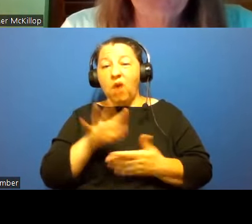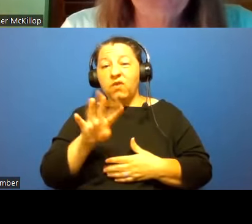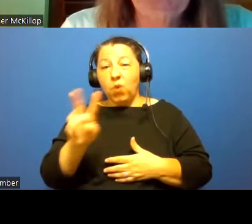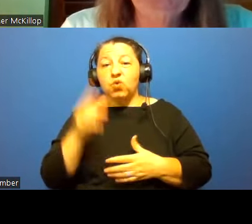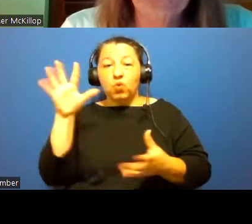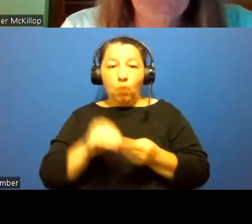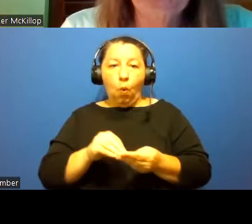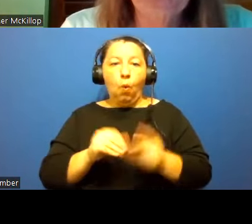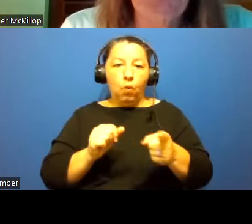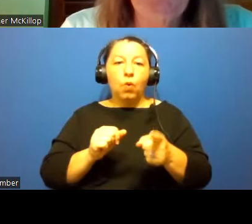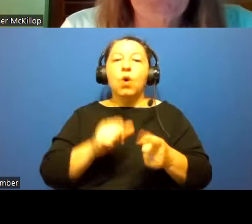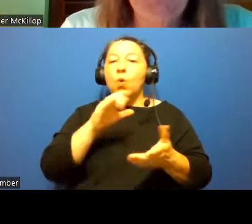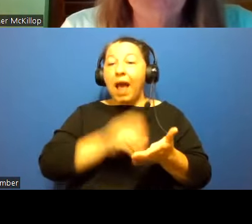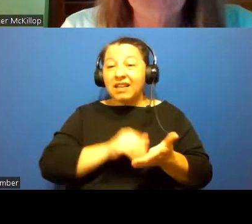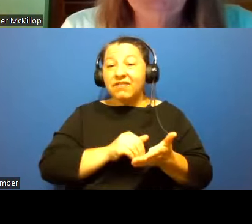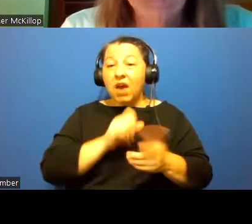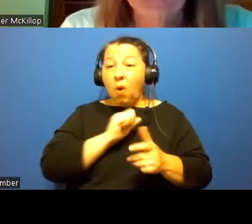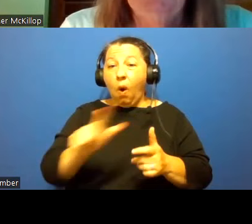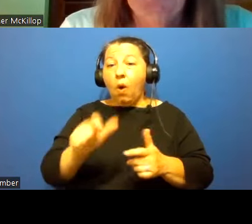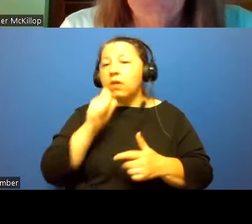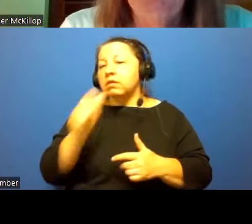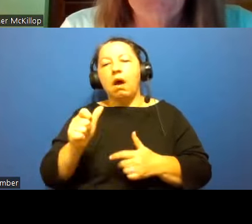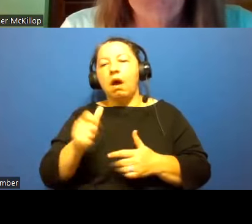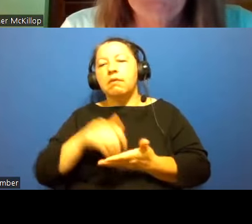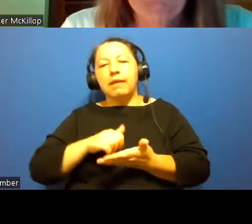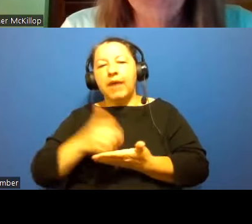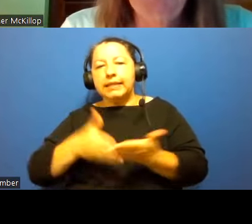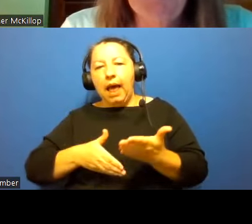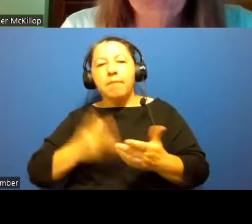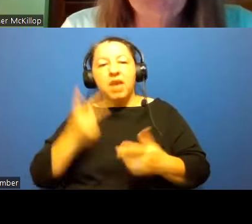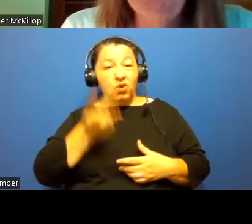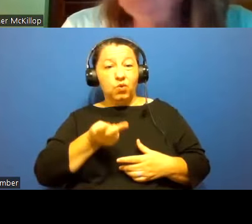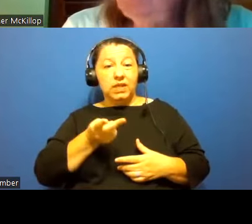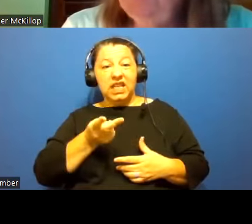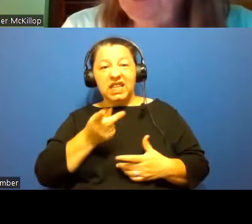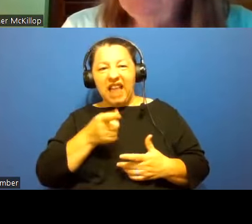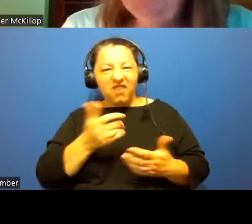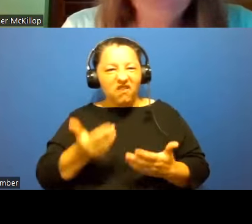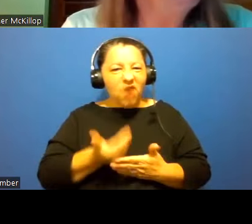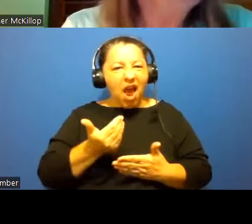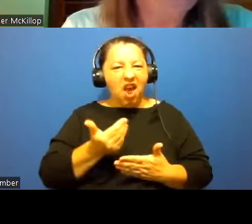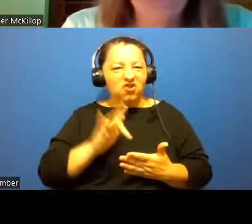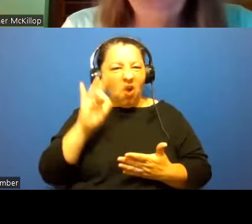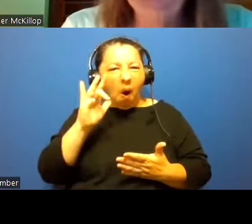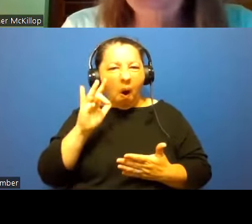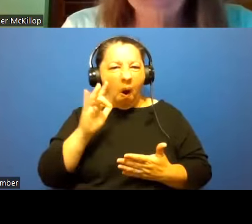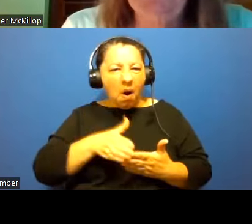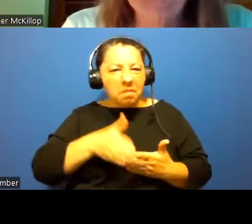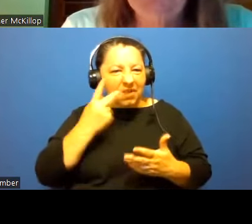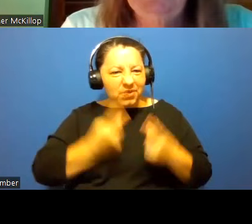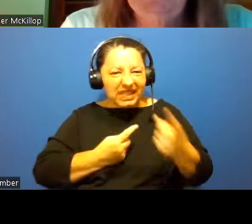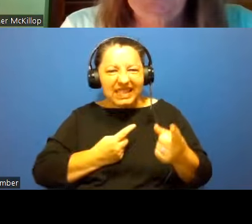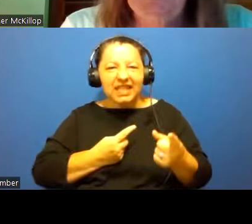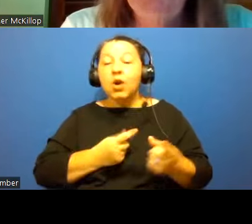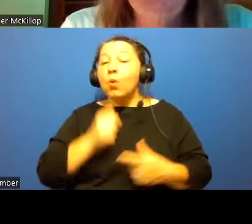and you can see the fresh sharpened end. We have not mapped sites at an additional 30